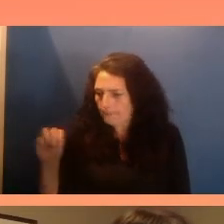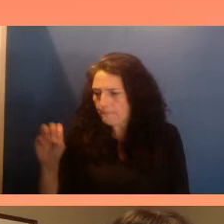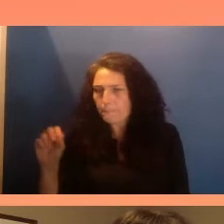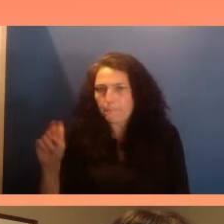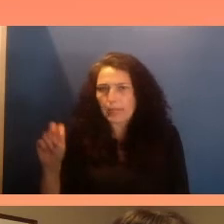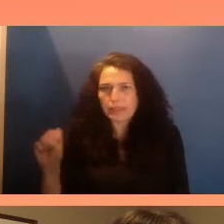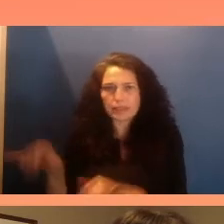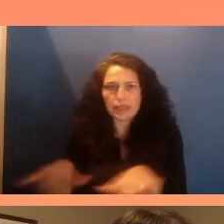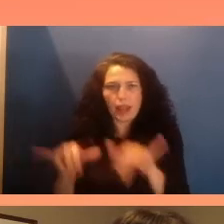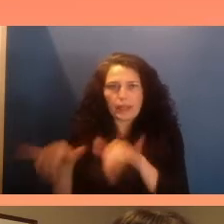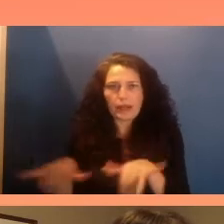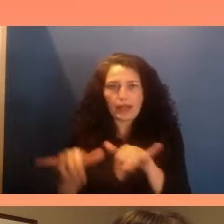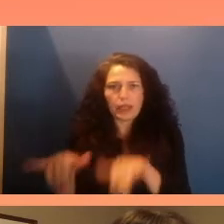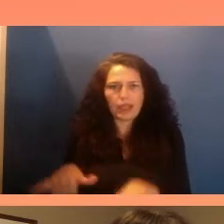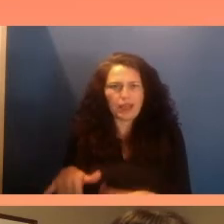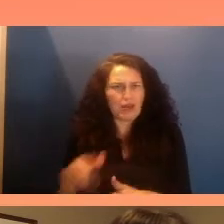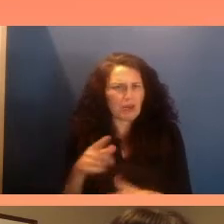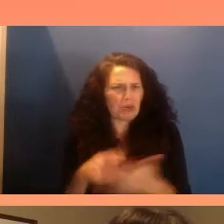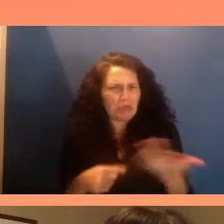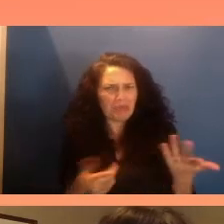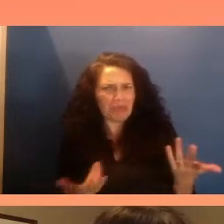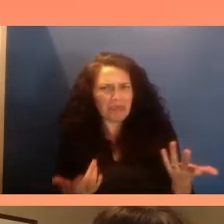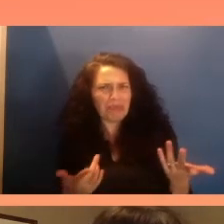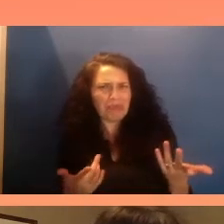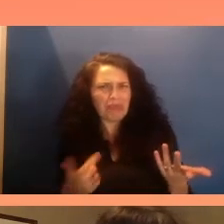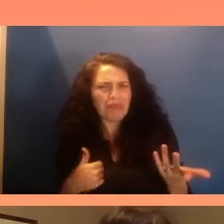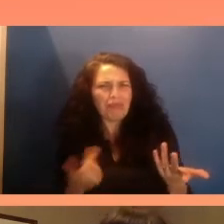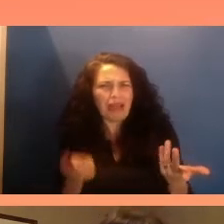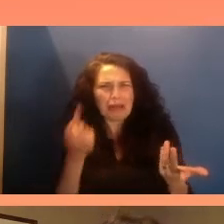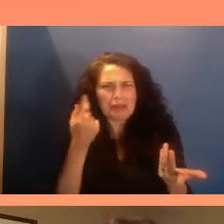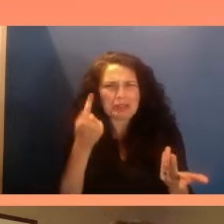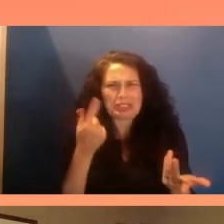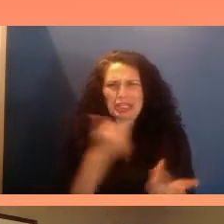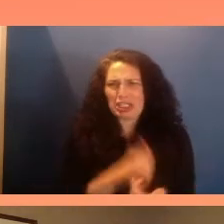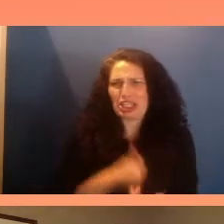Someone smarter than me totally has to take that question. I'm sorry. I don't